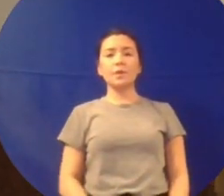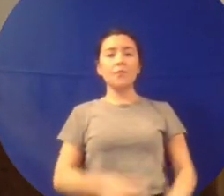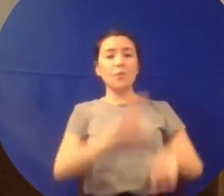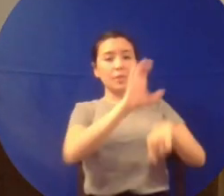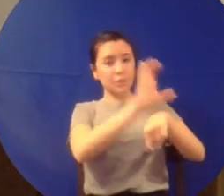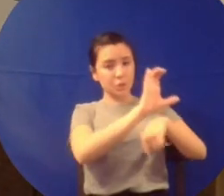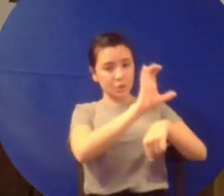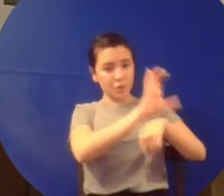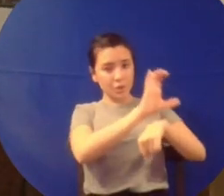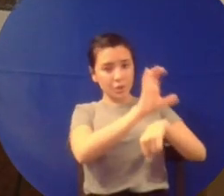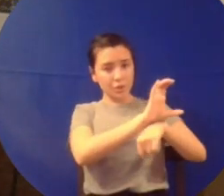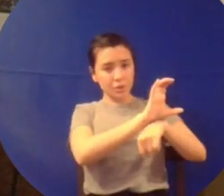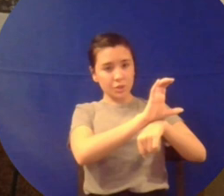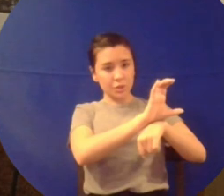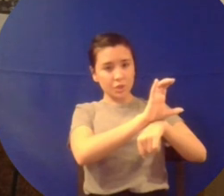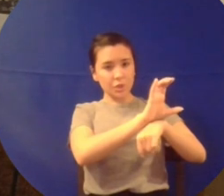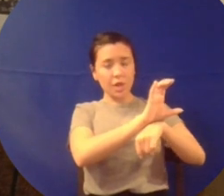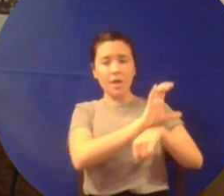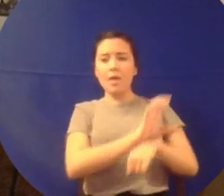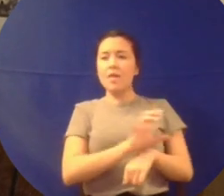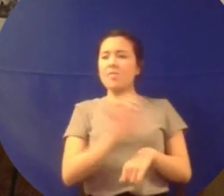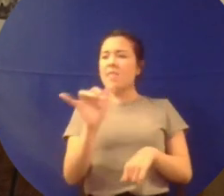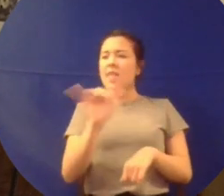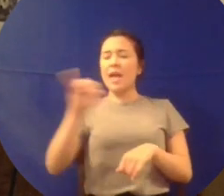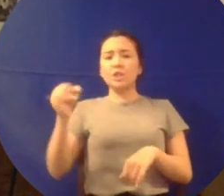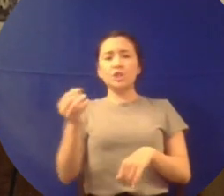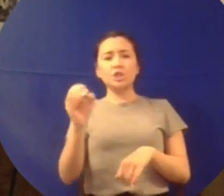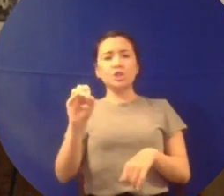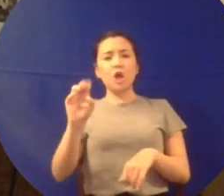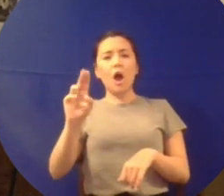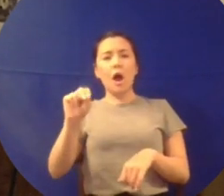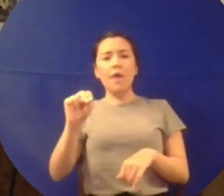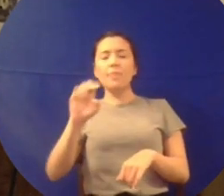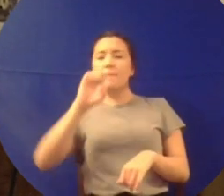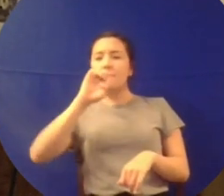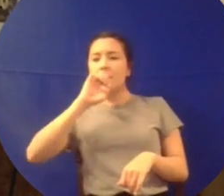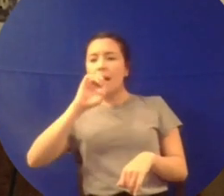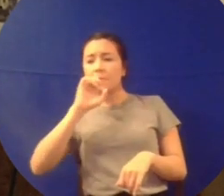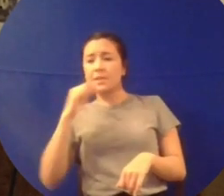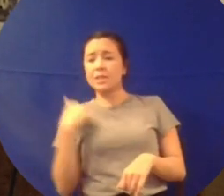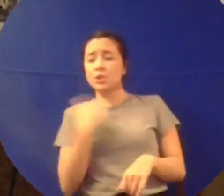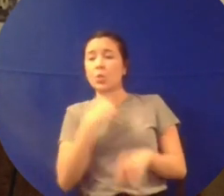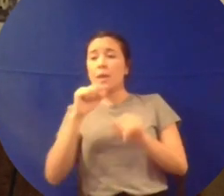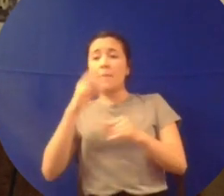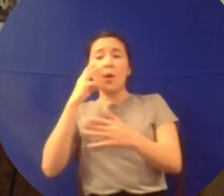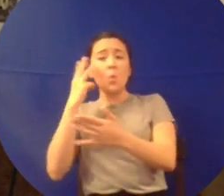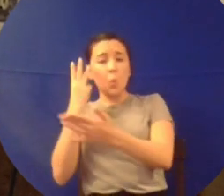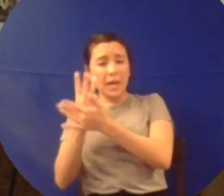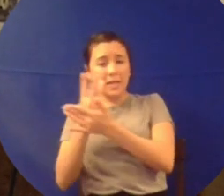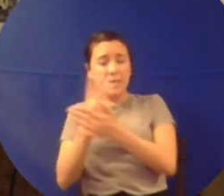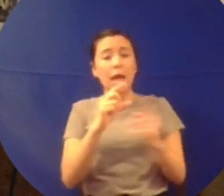For the church, that like John the Baptist, we may witness in word and in